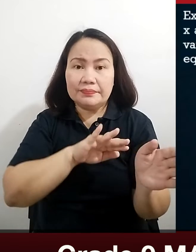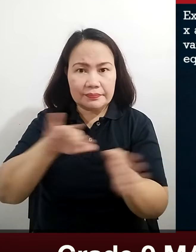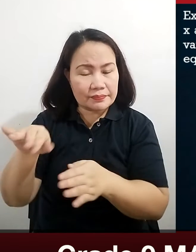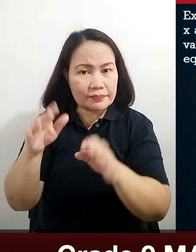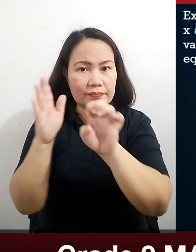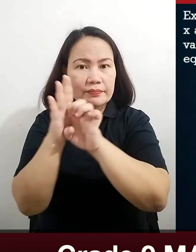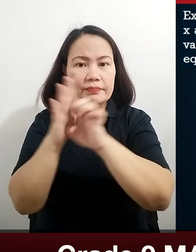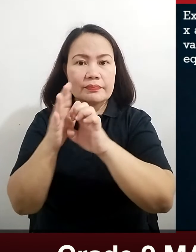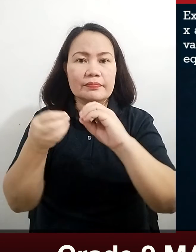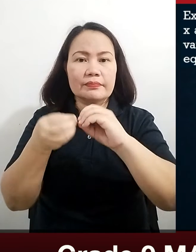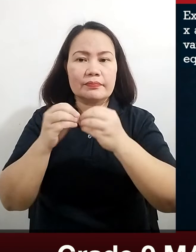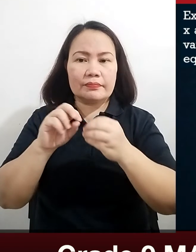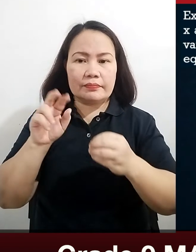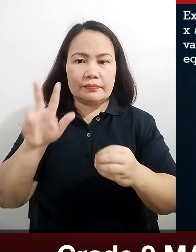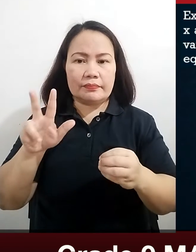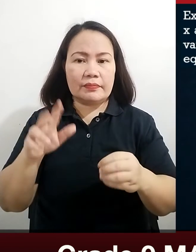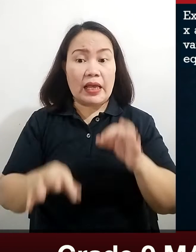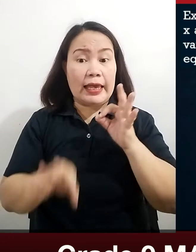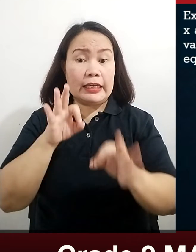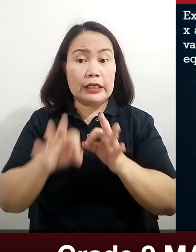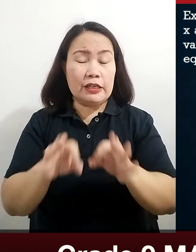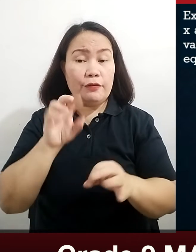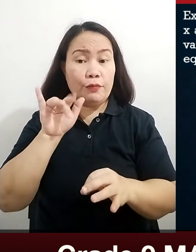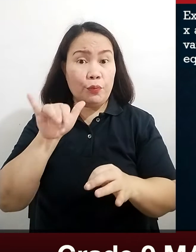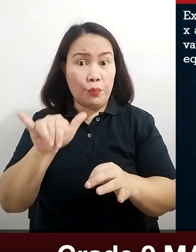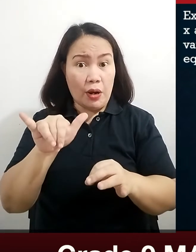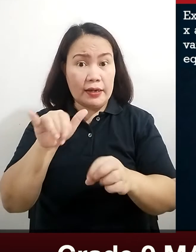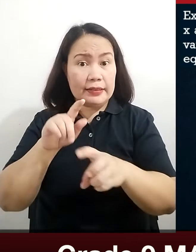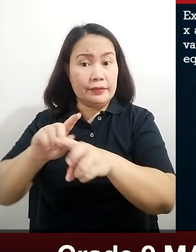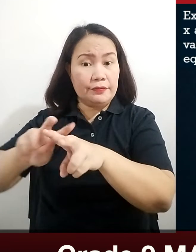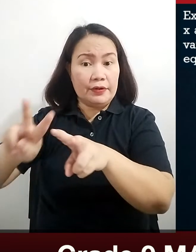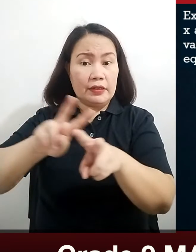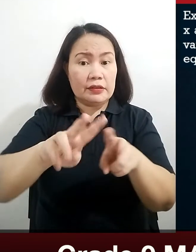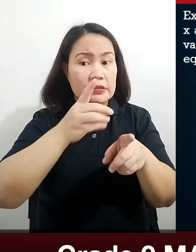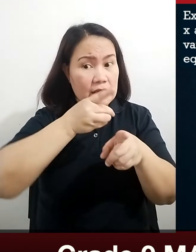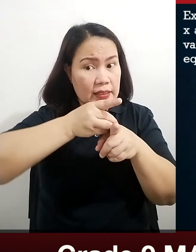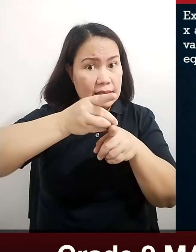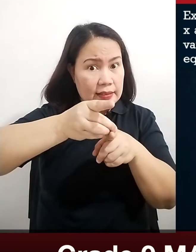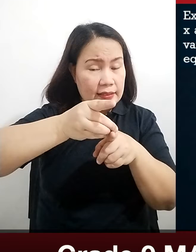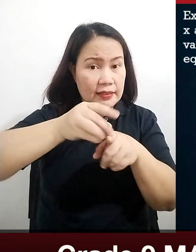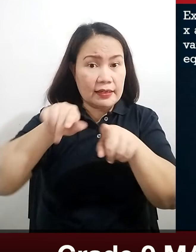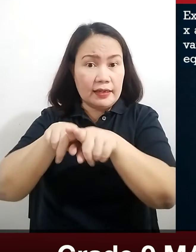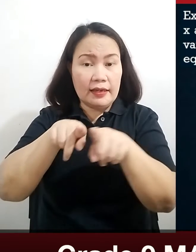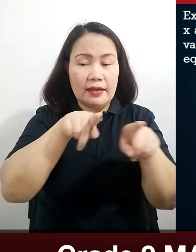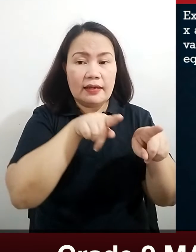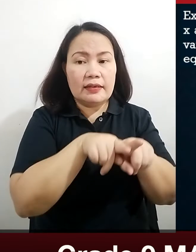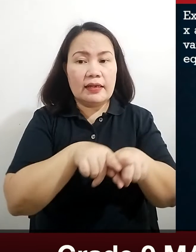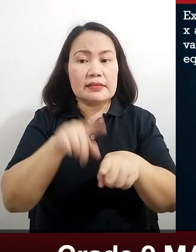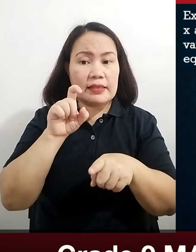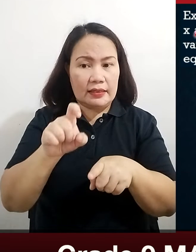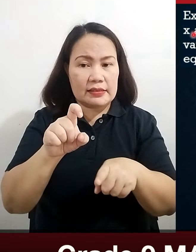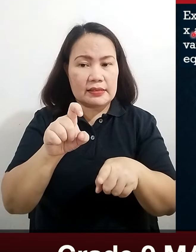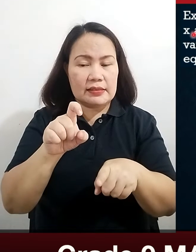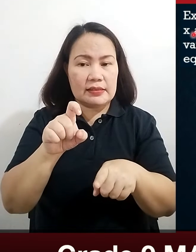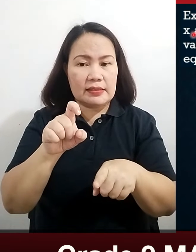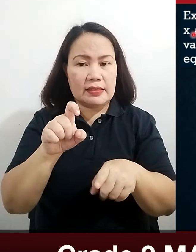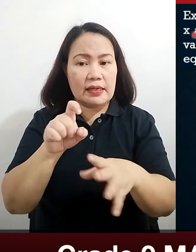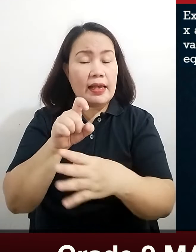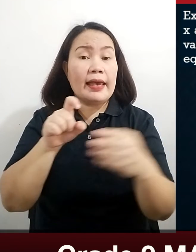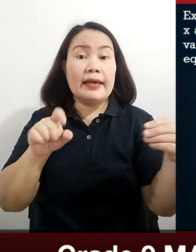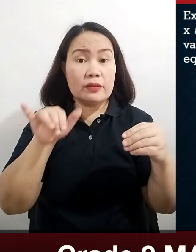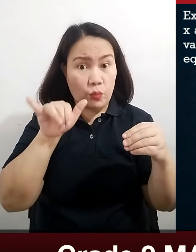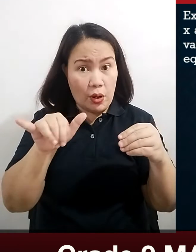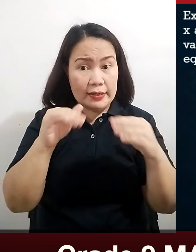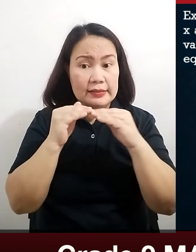example number 3, if Y varies directly as X. So, nandyan ha. If Y varies directly as X